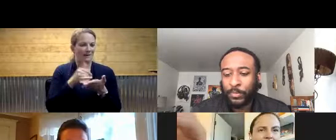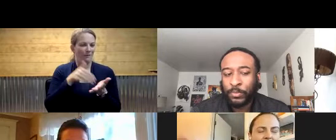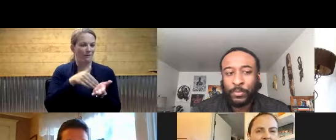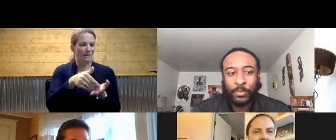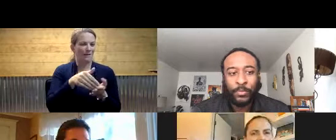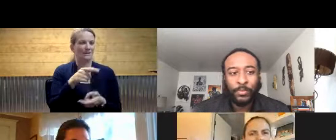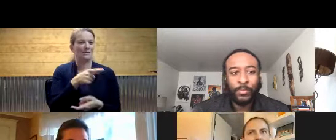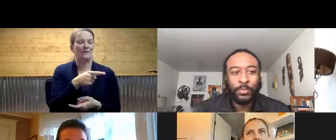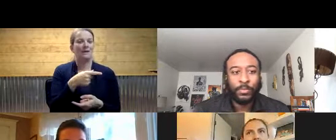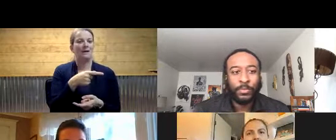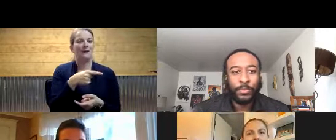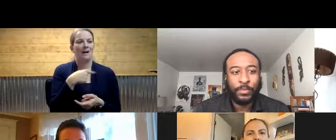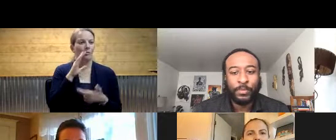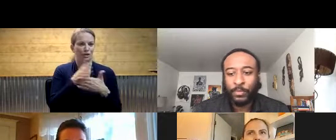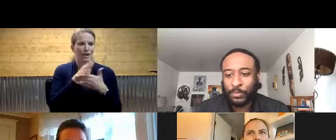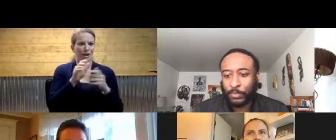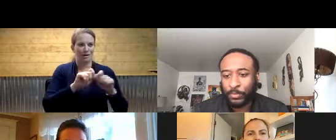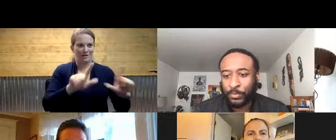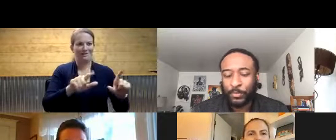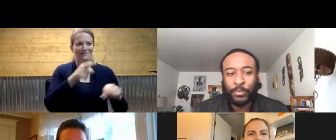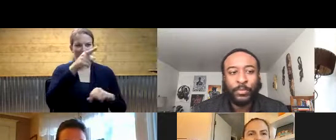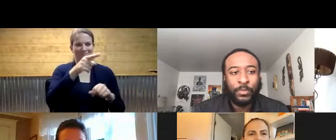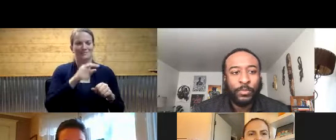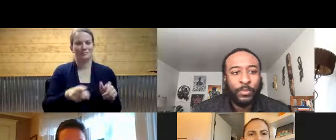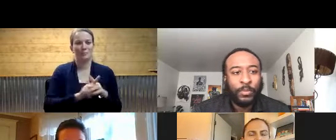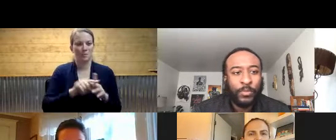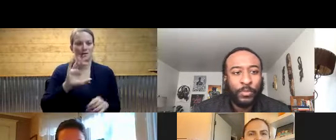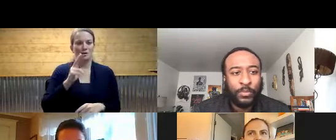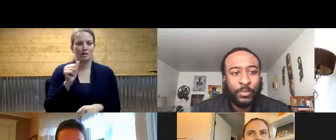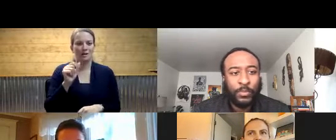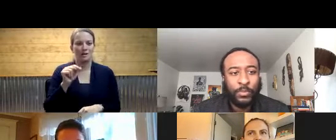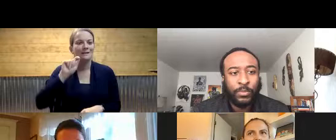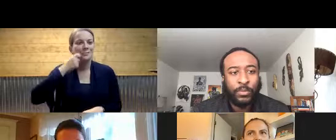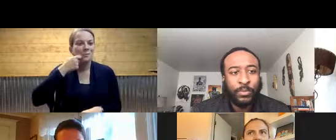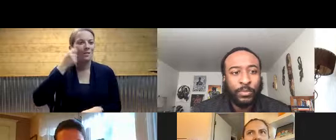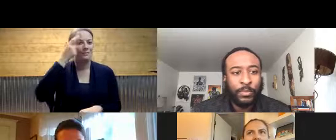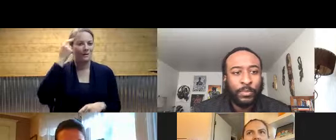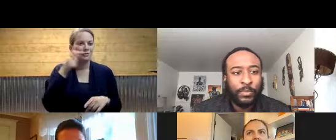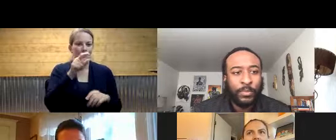found this very cool because you can see how it just transforms